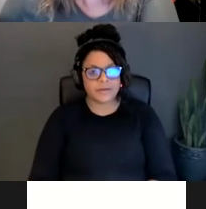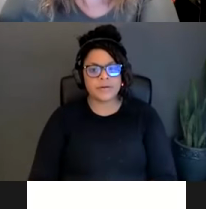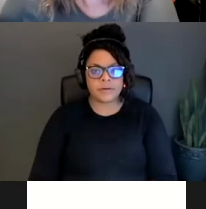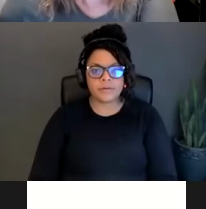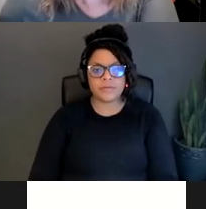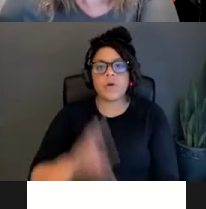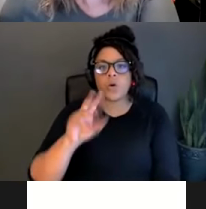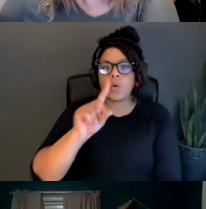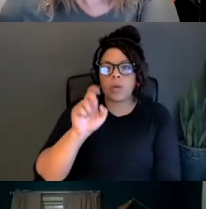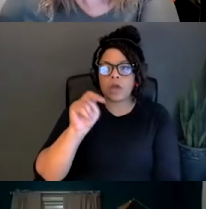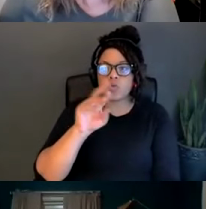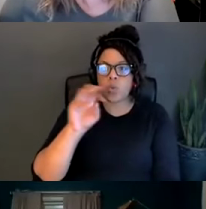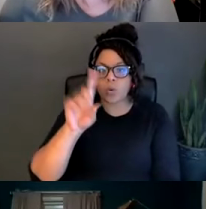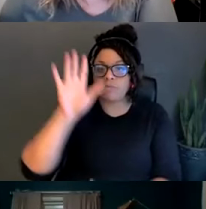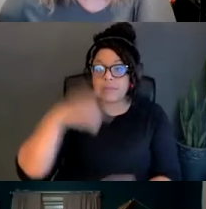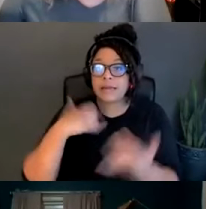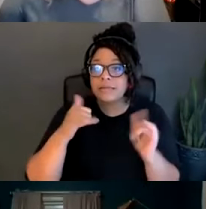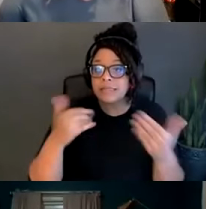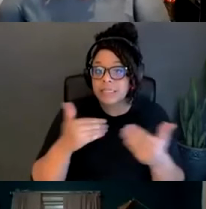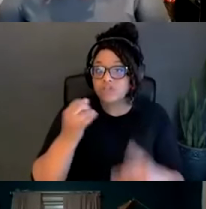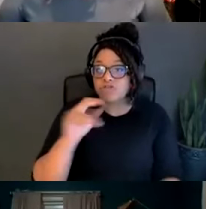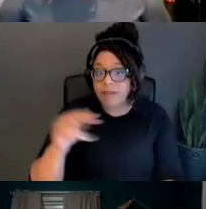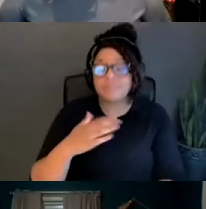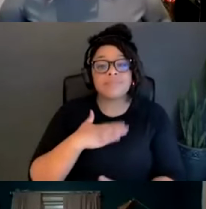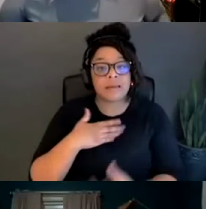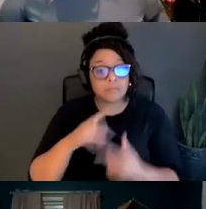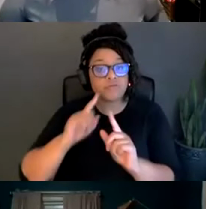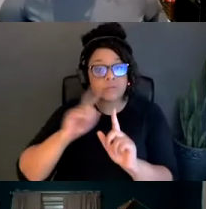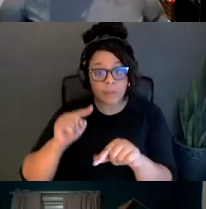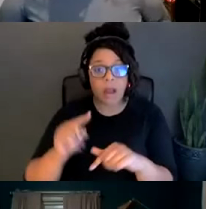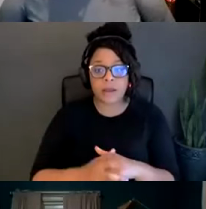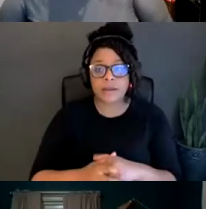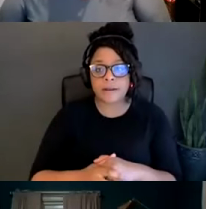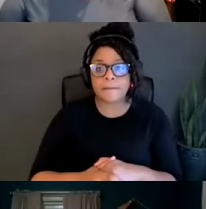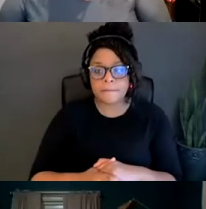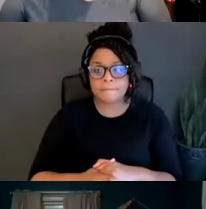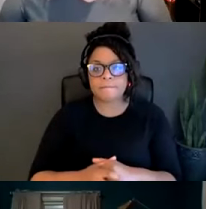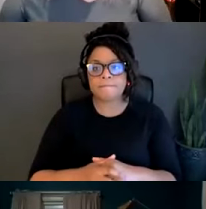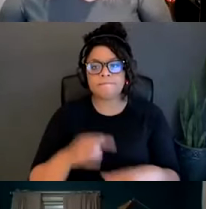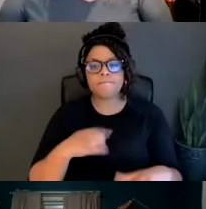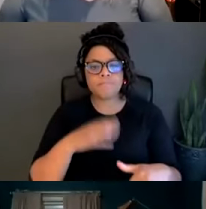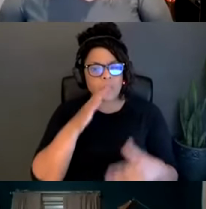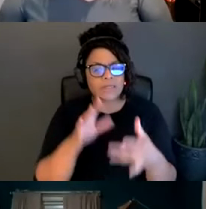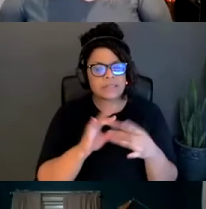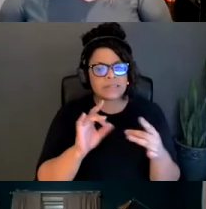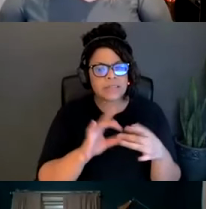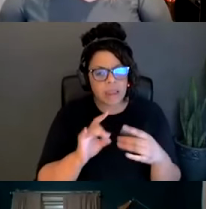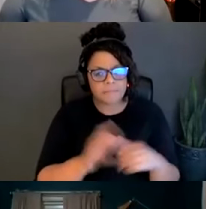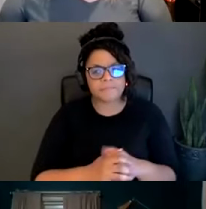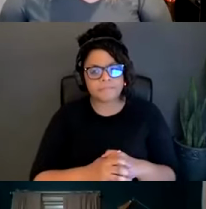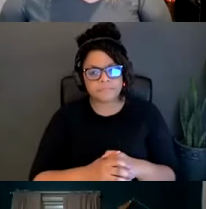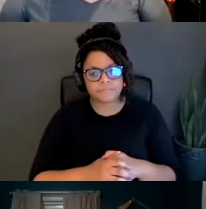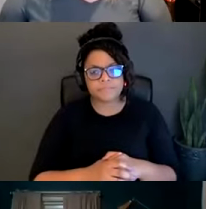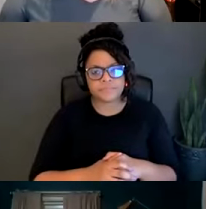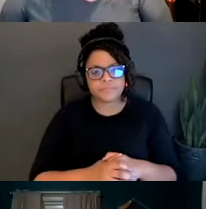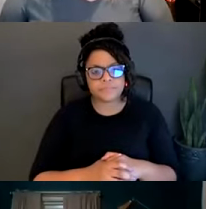I am still here, Jen. Happy to respond. I would say that because of the